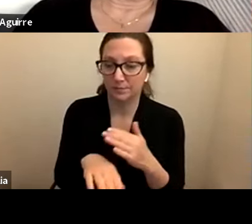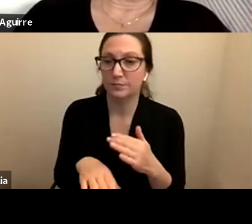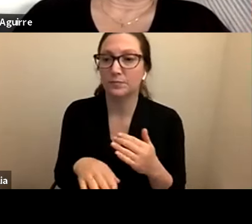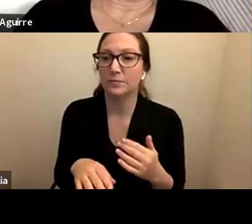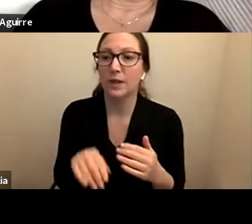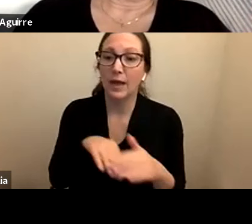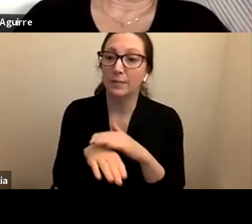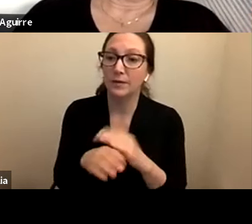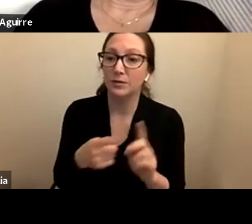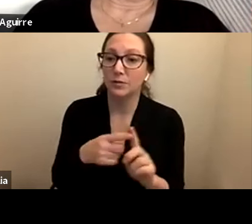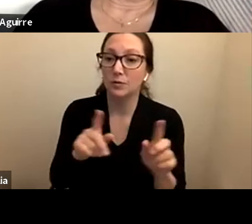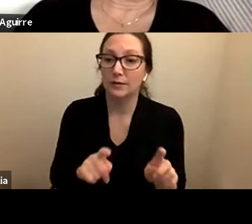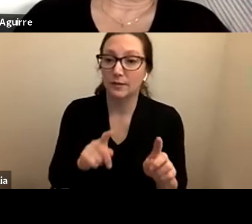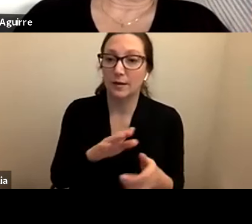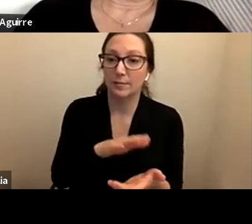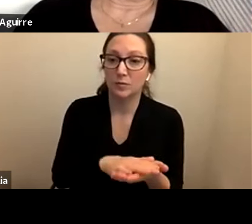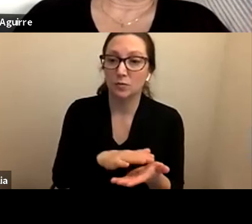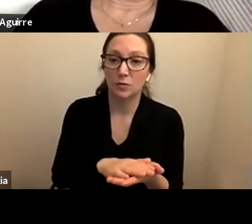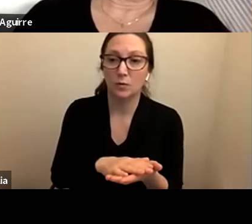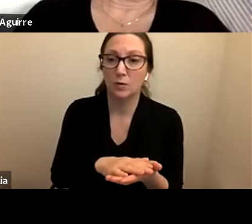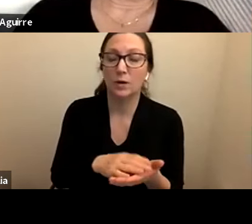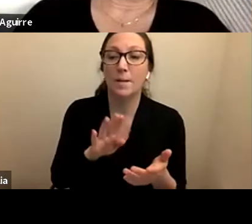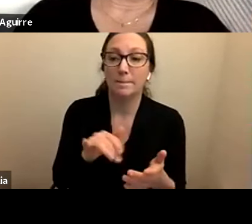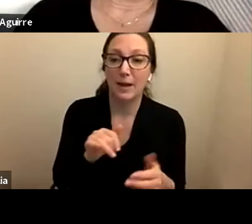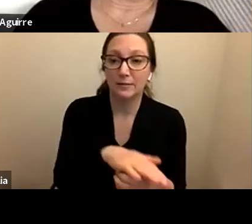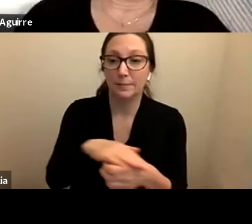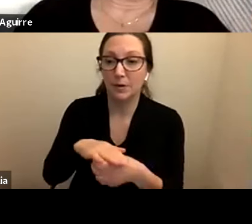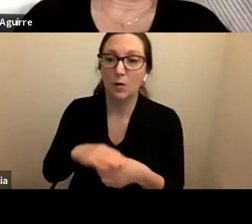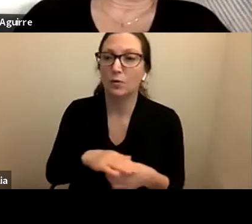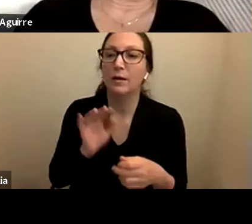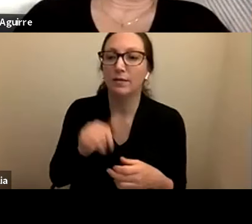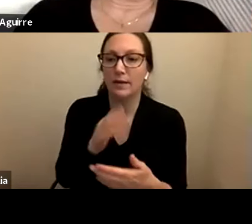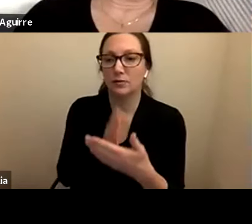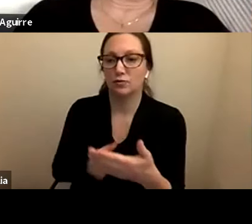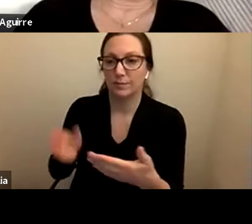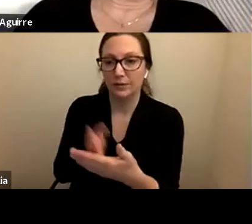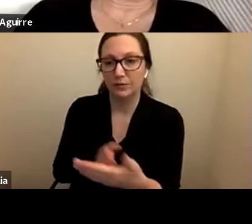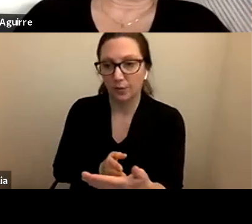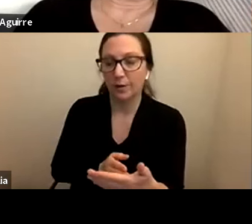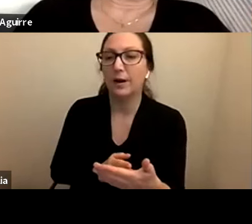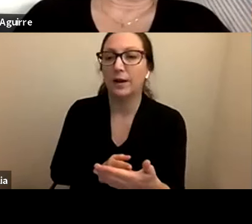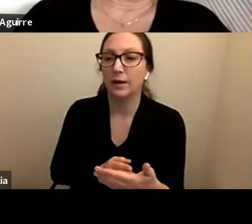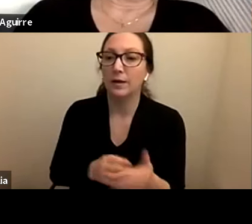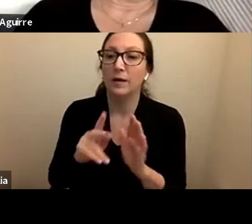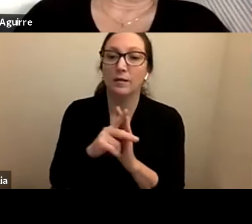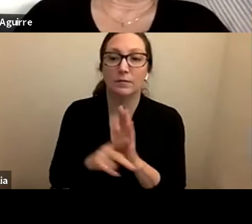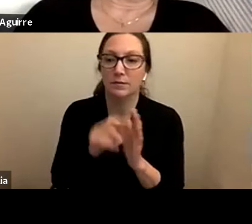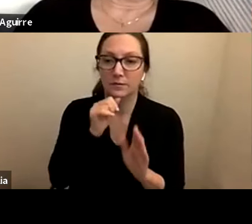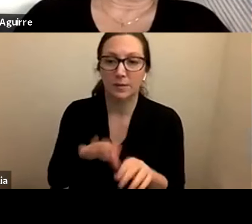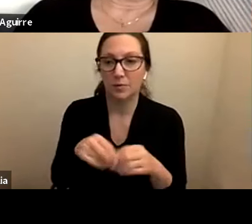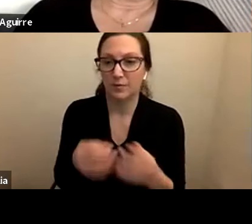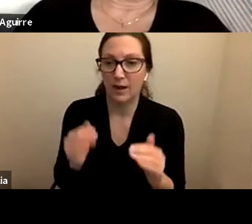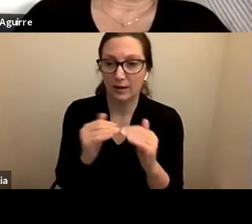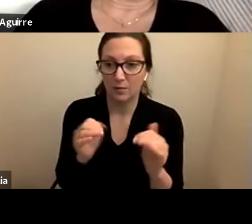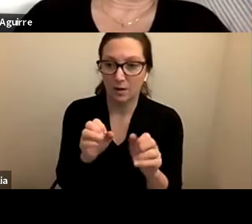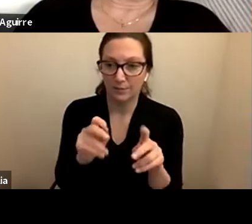to exam schools by zip code is not only racially biased, but also a discriminatory measure. The policy doesn't provide equal opportunity